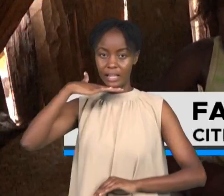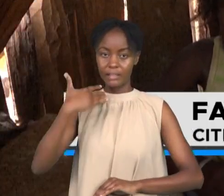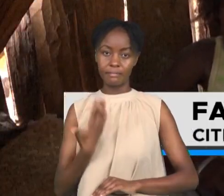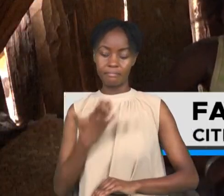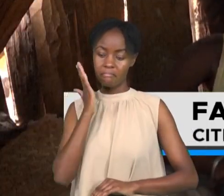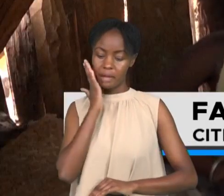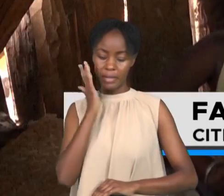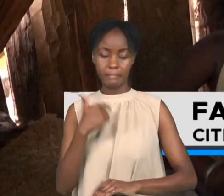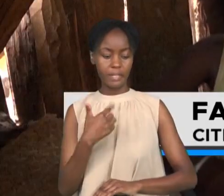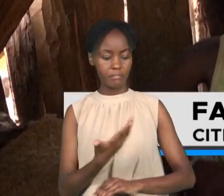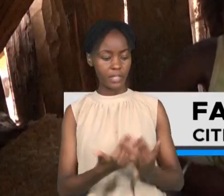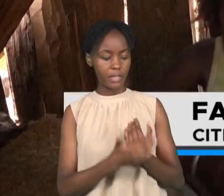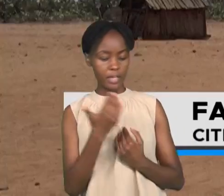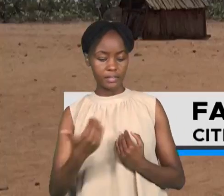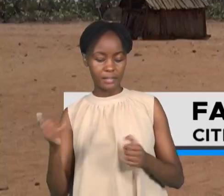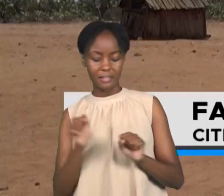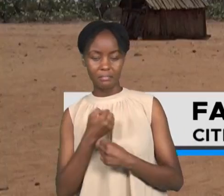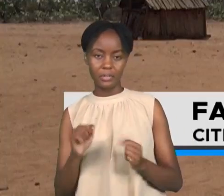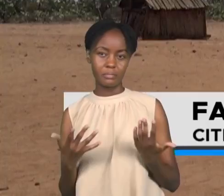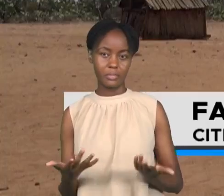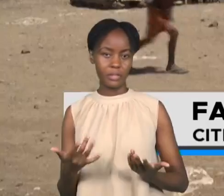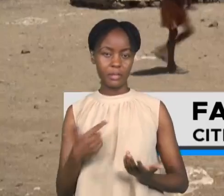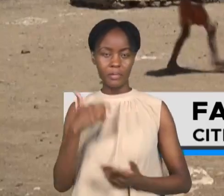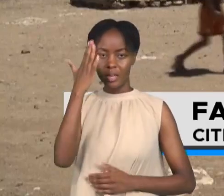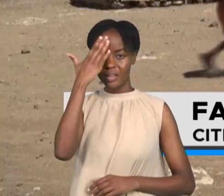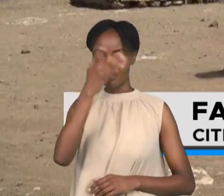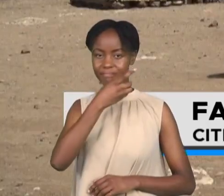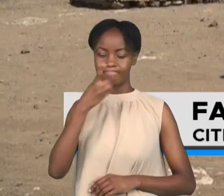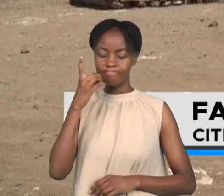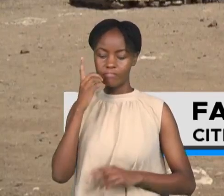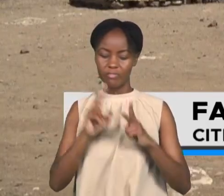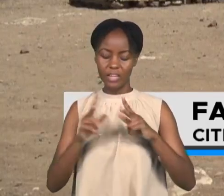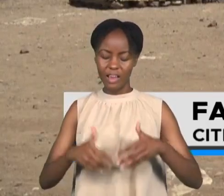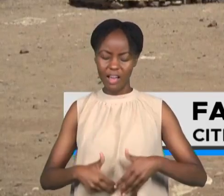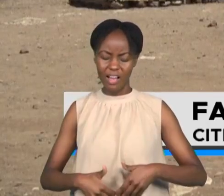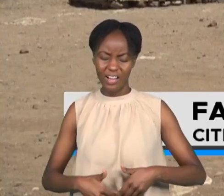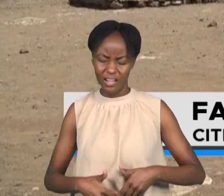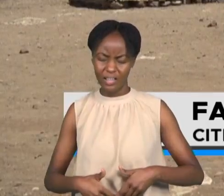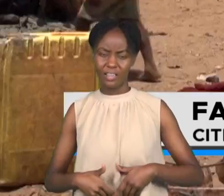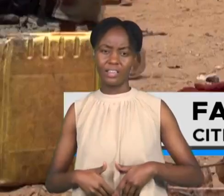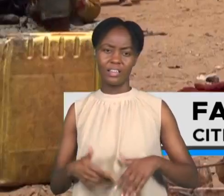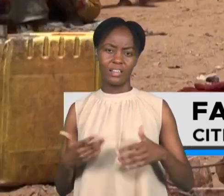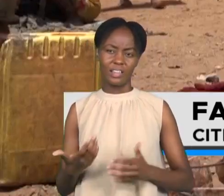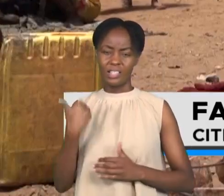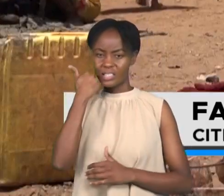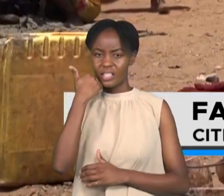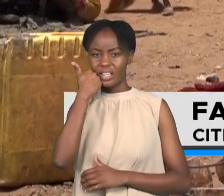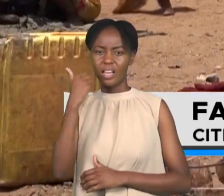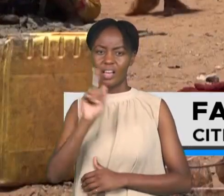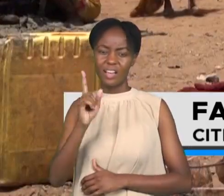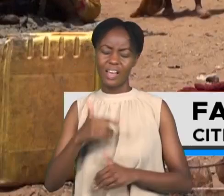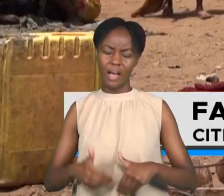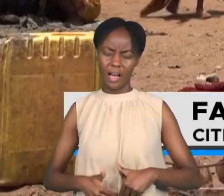not manage to feed them. I'm sure it was the famine that killed them. It's not something else. It's not the disease, but